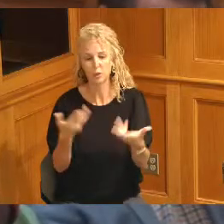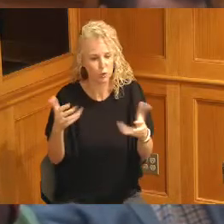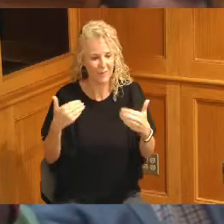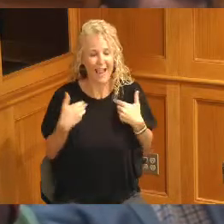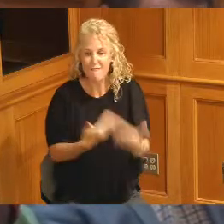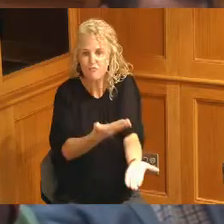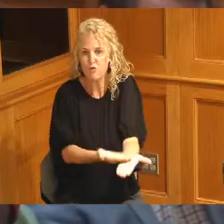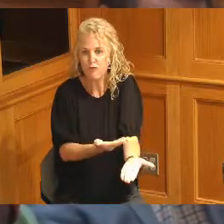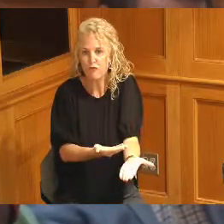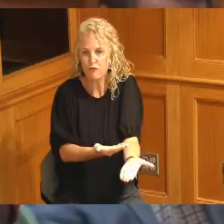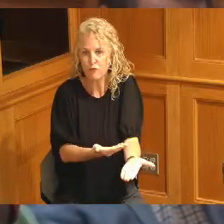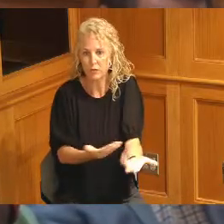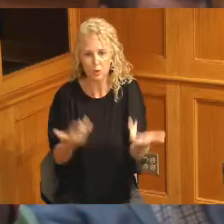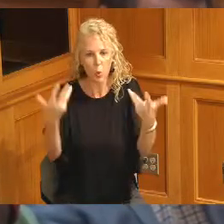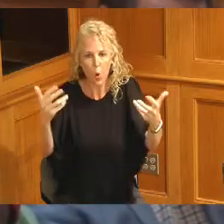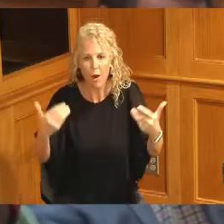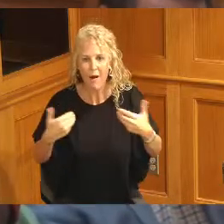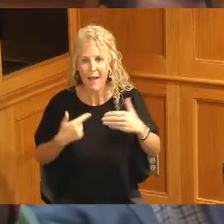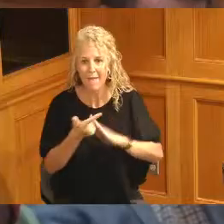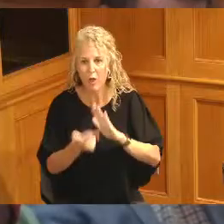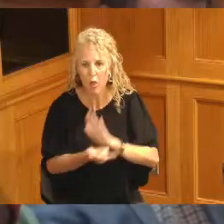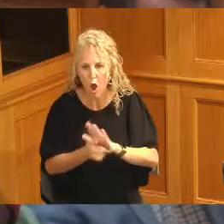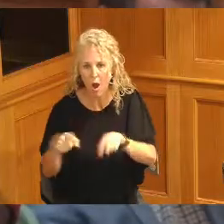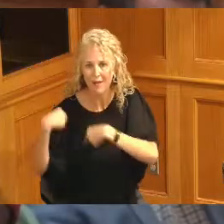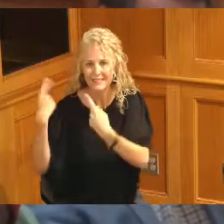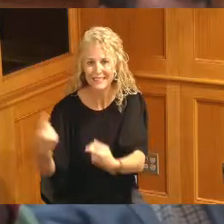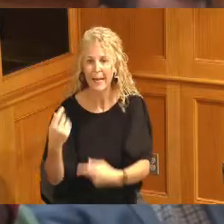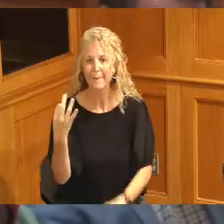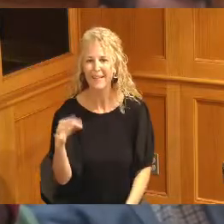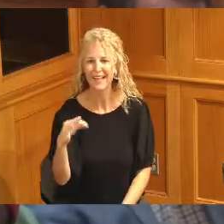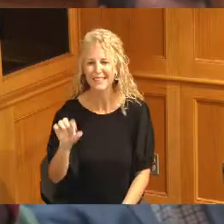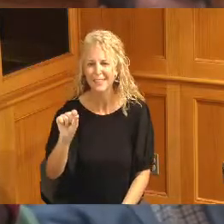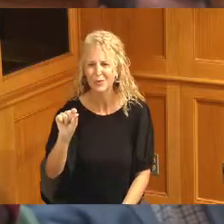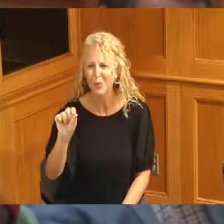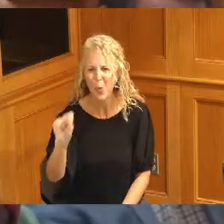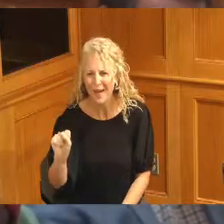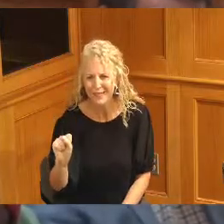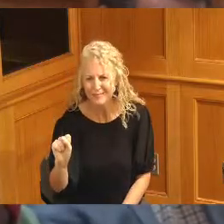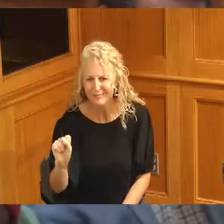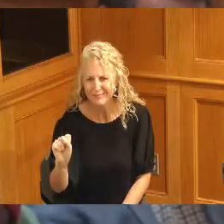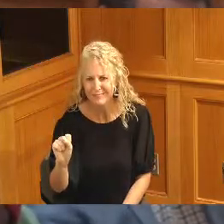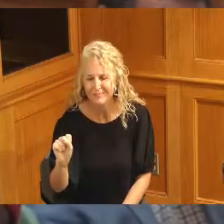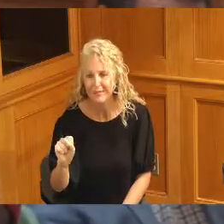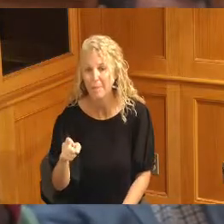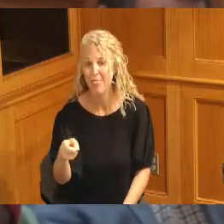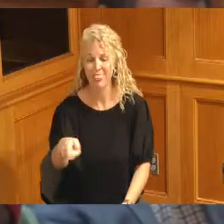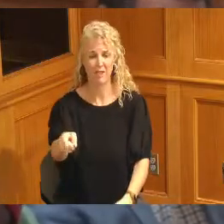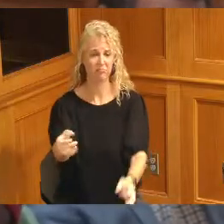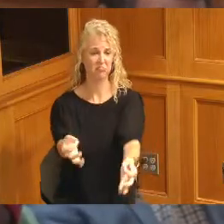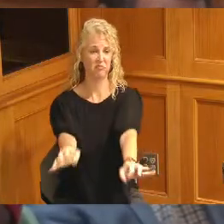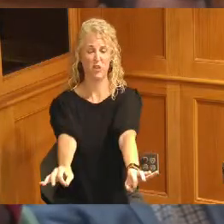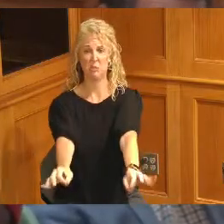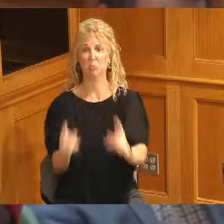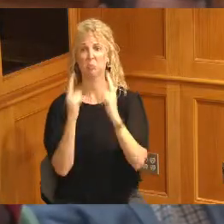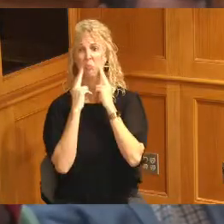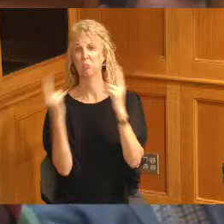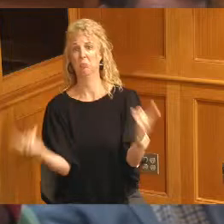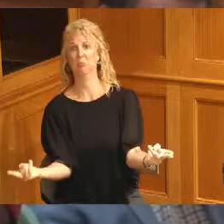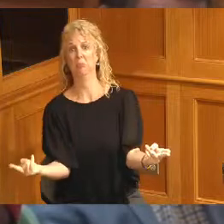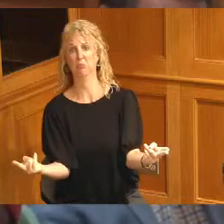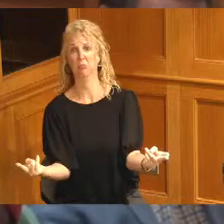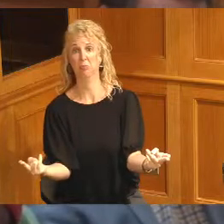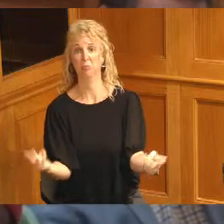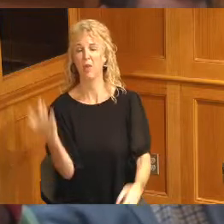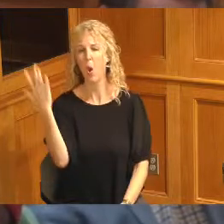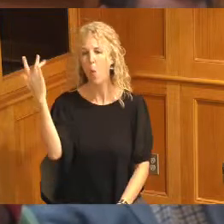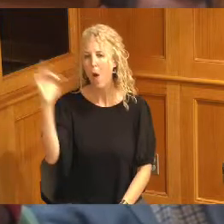Klan. Let's put a law that has been enacted since the 20s against them. But they went off scot-free. Why did police drones come